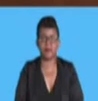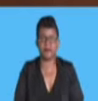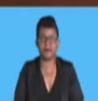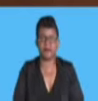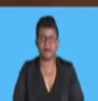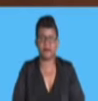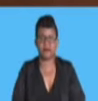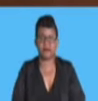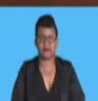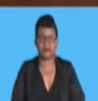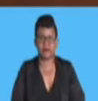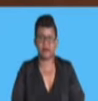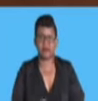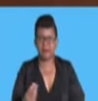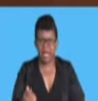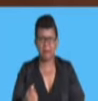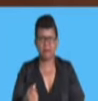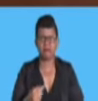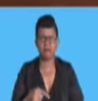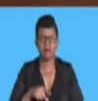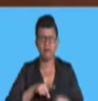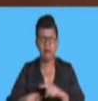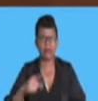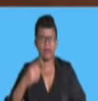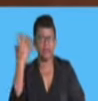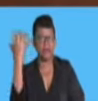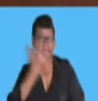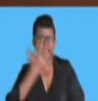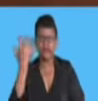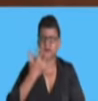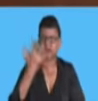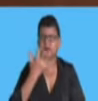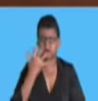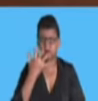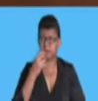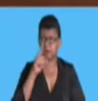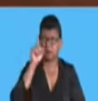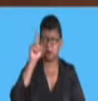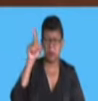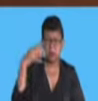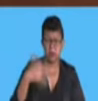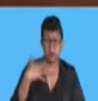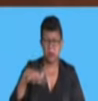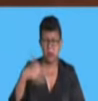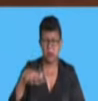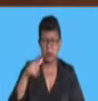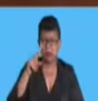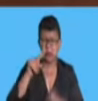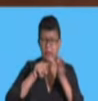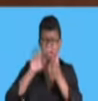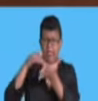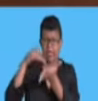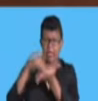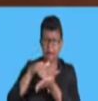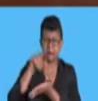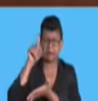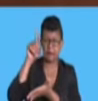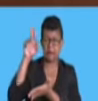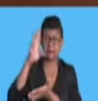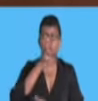most volatile years of peacekeeping operations there. His company performed excellently in